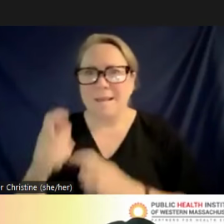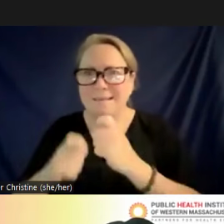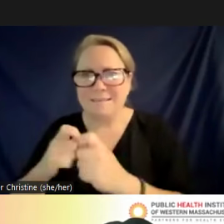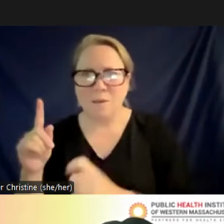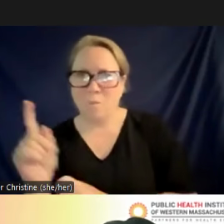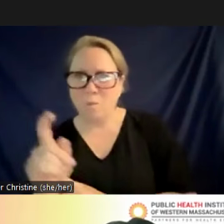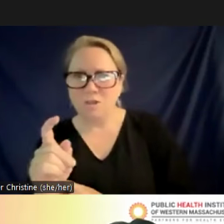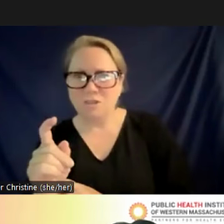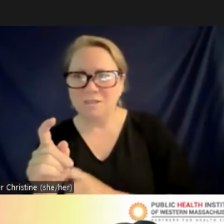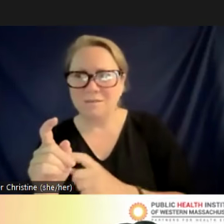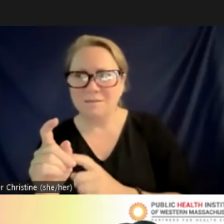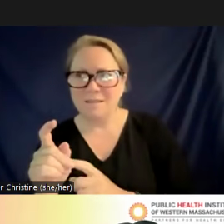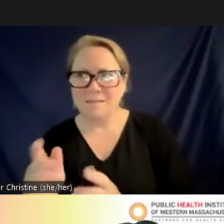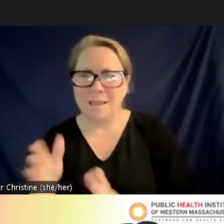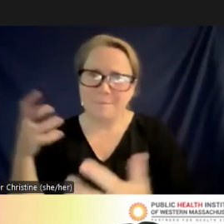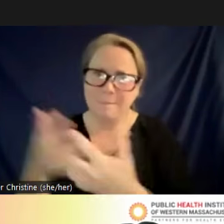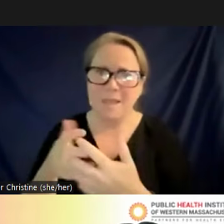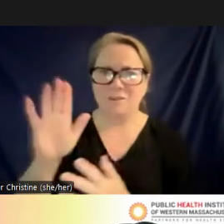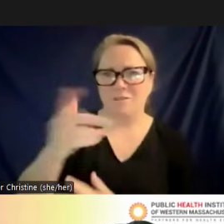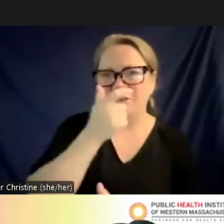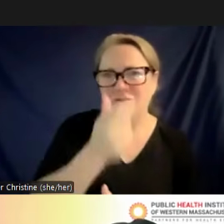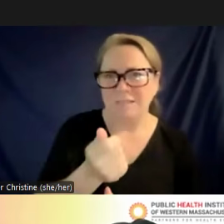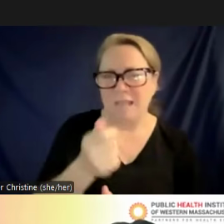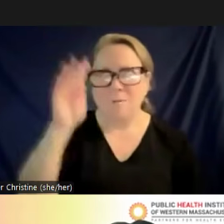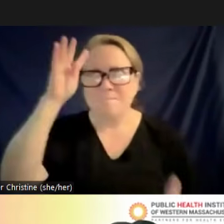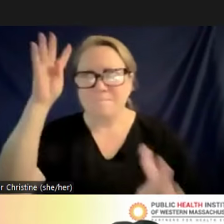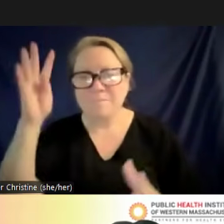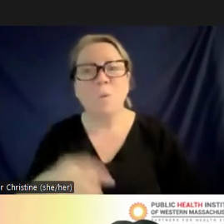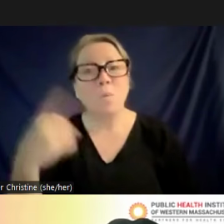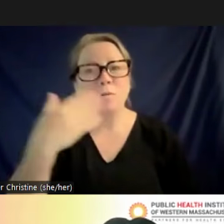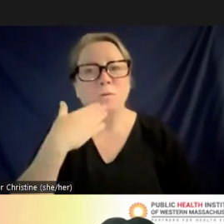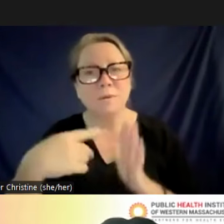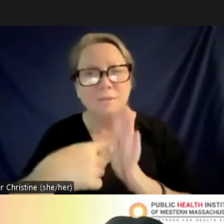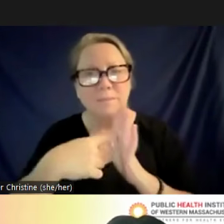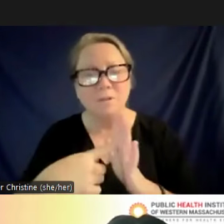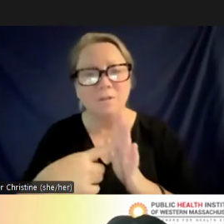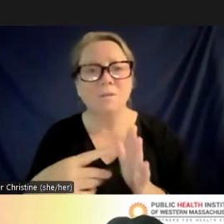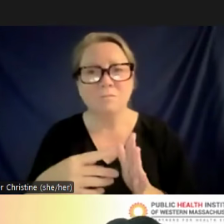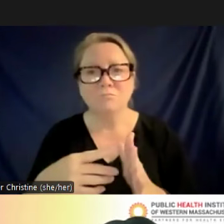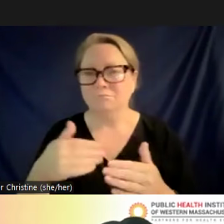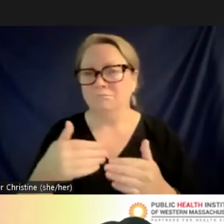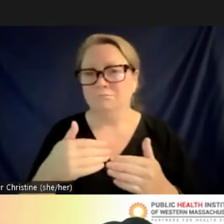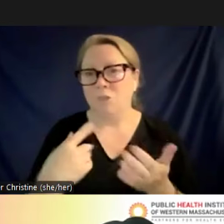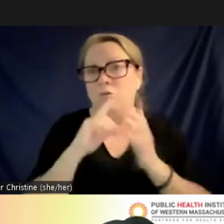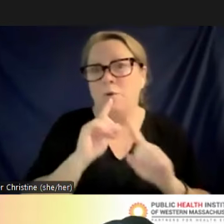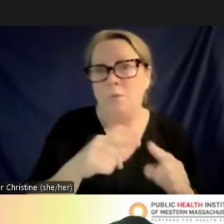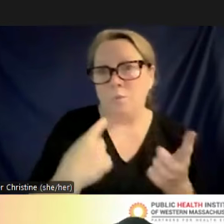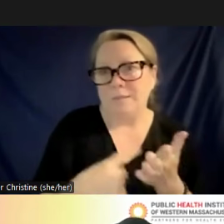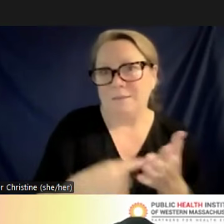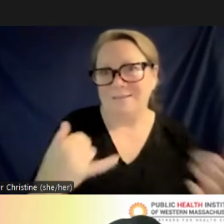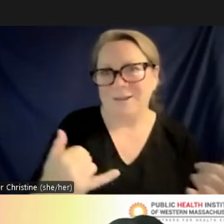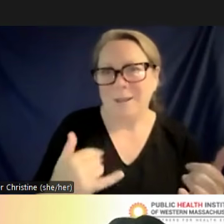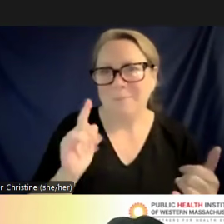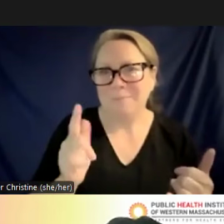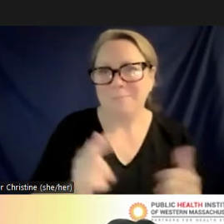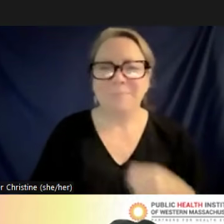that the TIER folks were interested in. And a great example of that is the report that we'll talk about today.